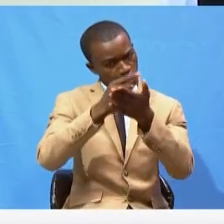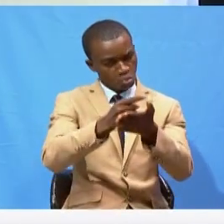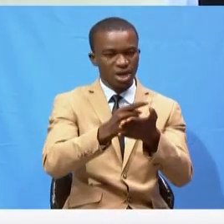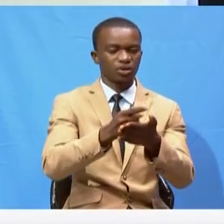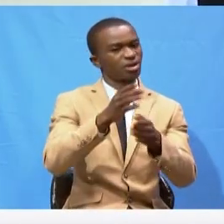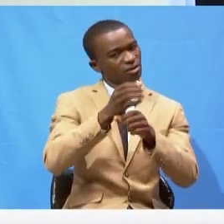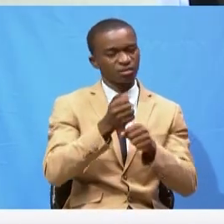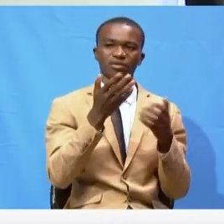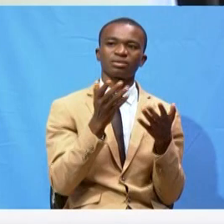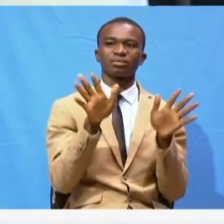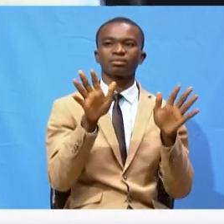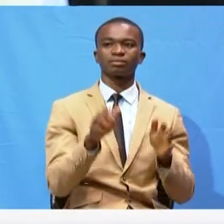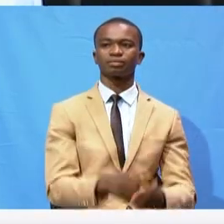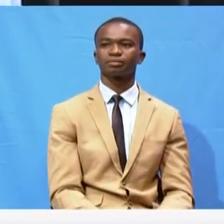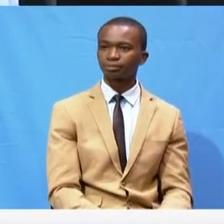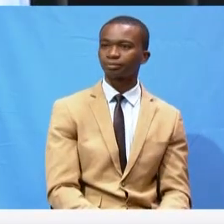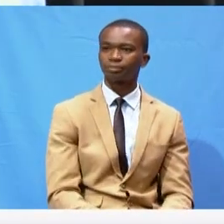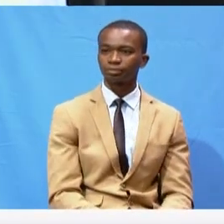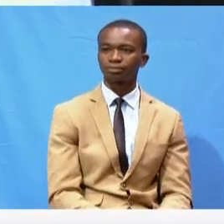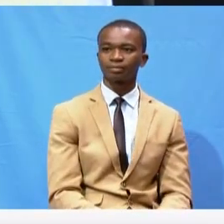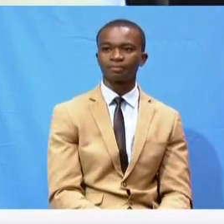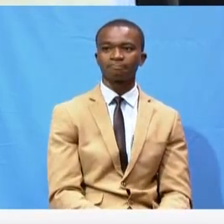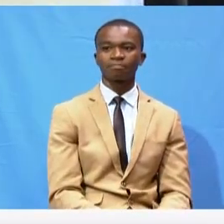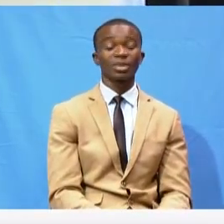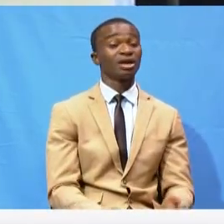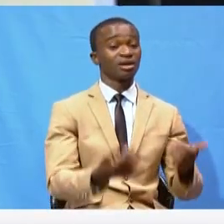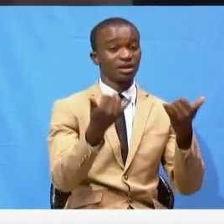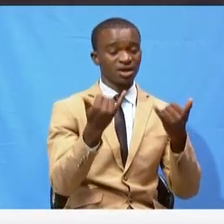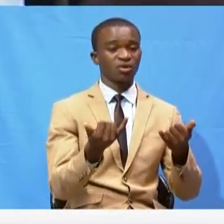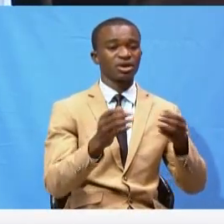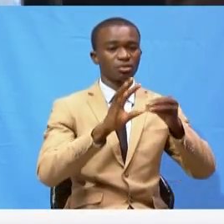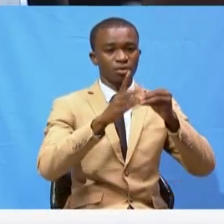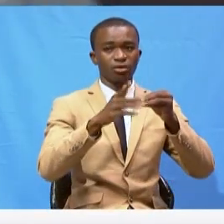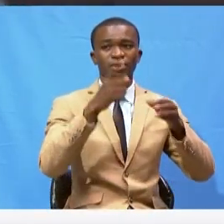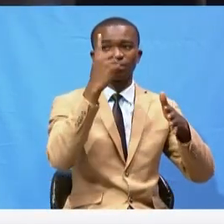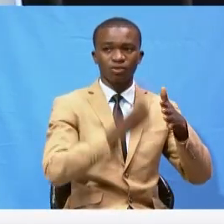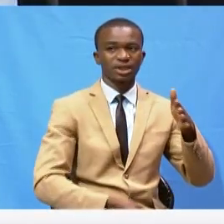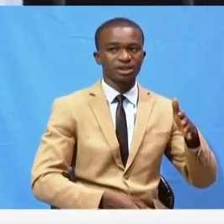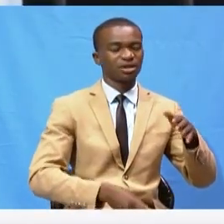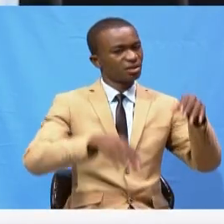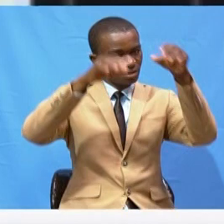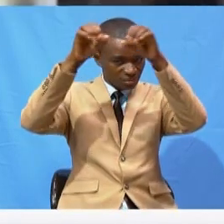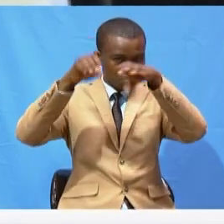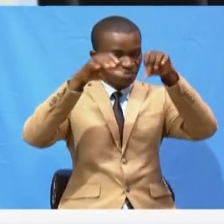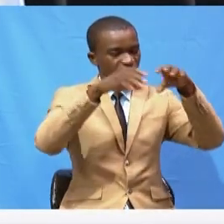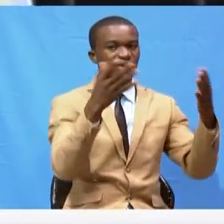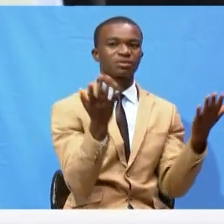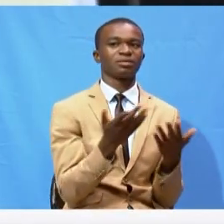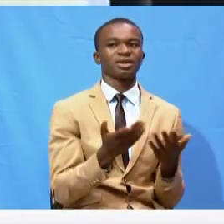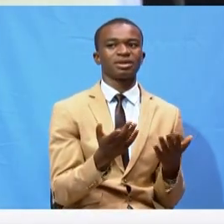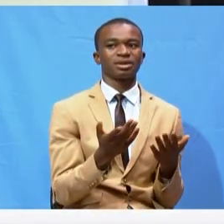grocery store. Ngena mwana elinda malaiti lizela malaiti azelili mukachina ya malaiti. Waloze